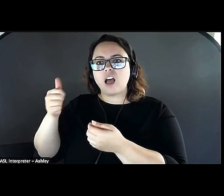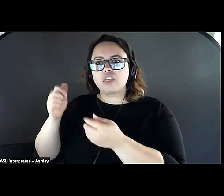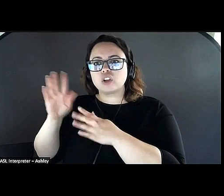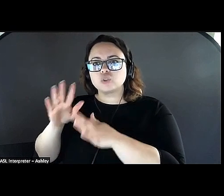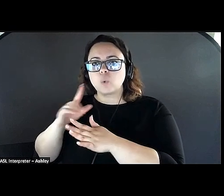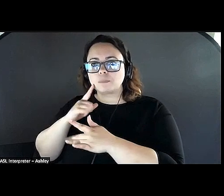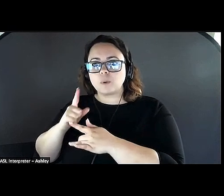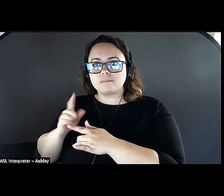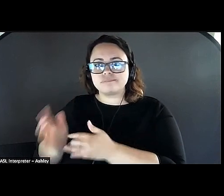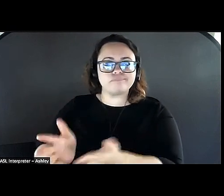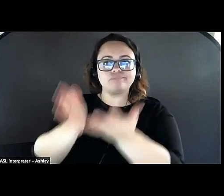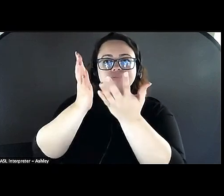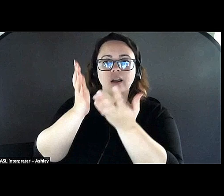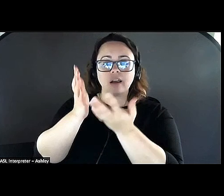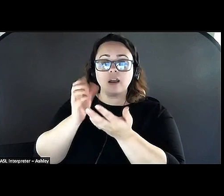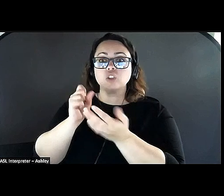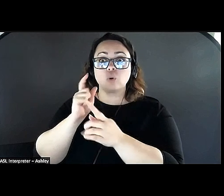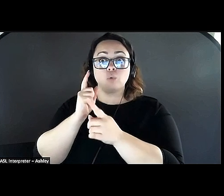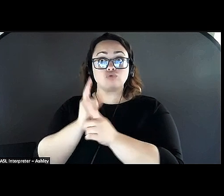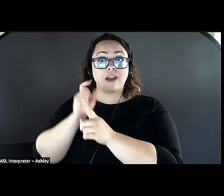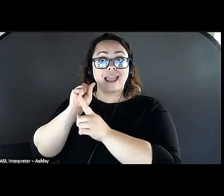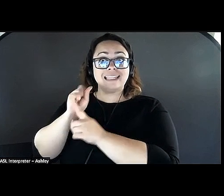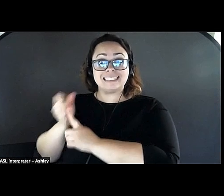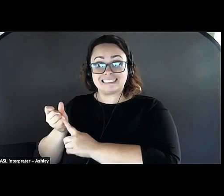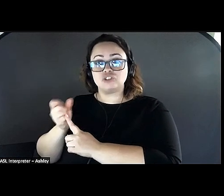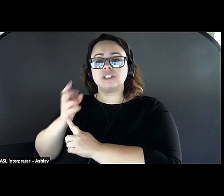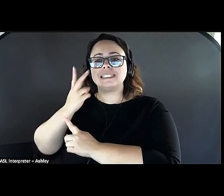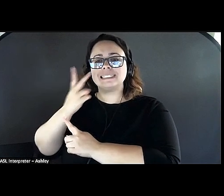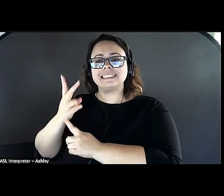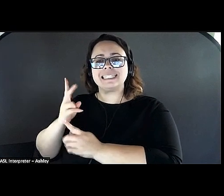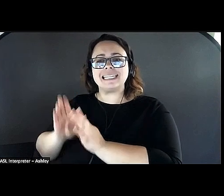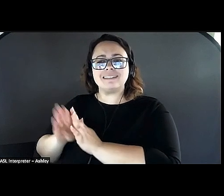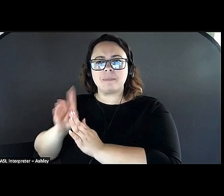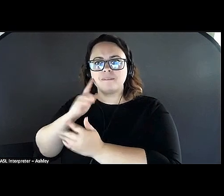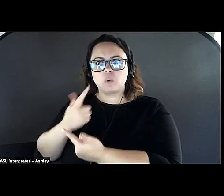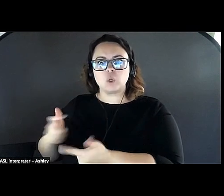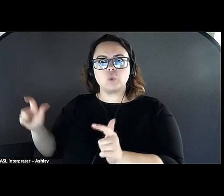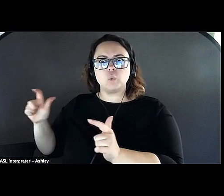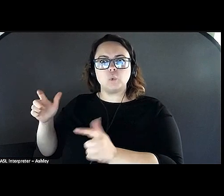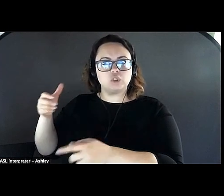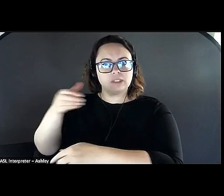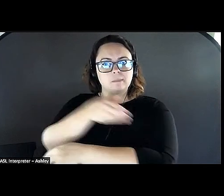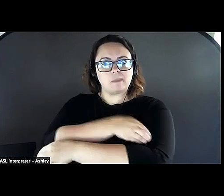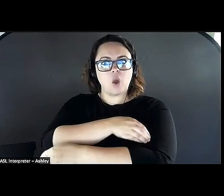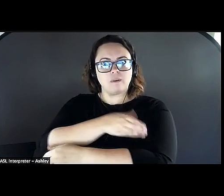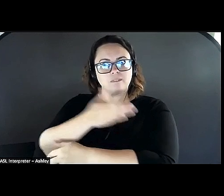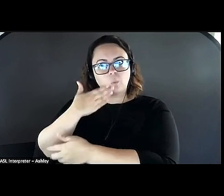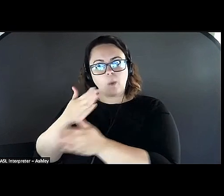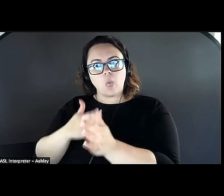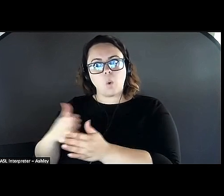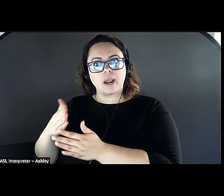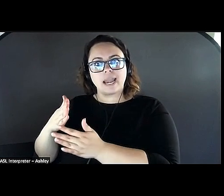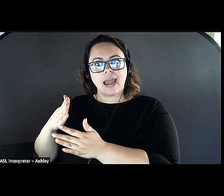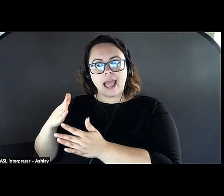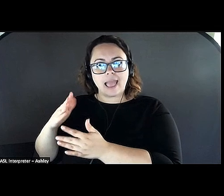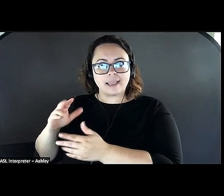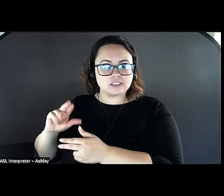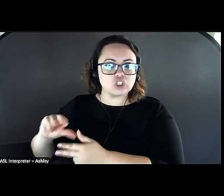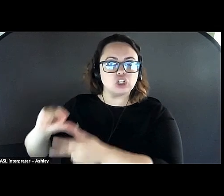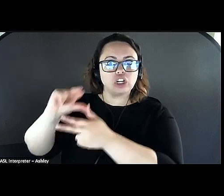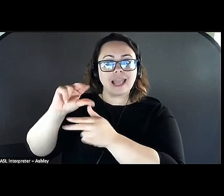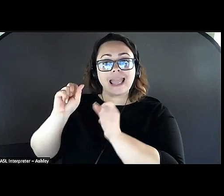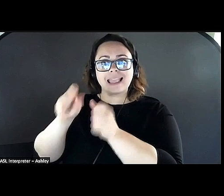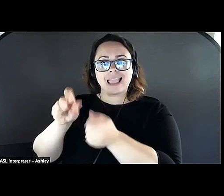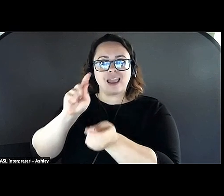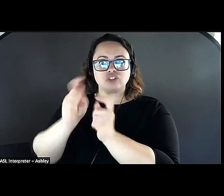path. So under these right conditions, we see the development of very large, powerful, well-organized storms capable of